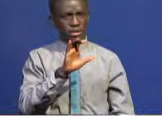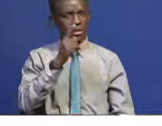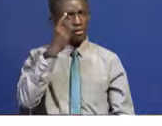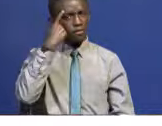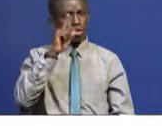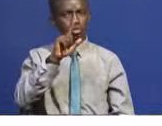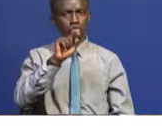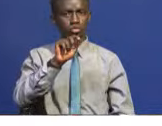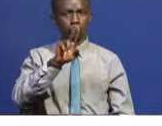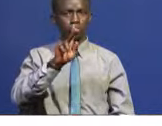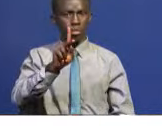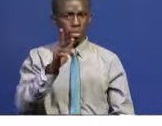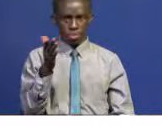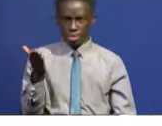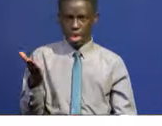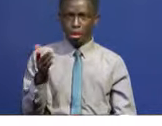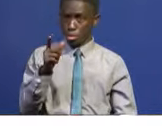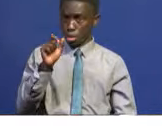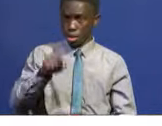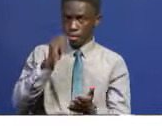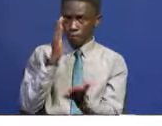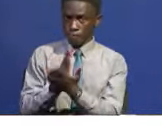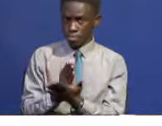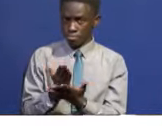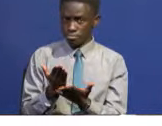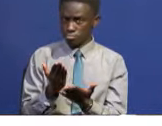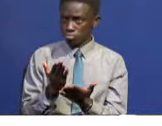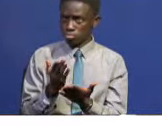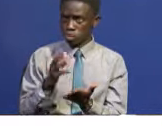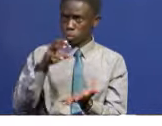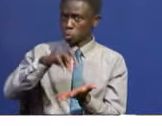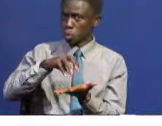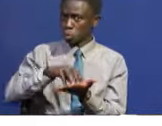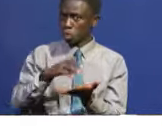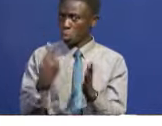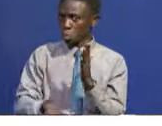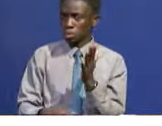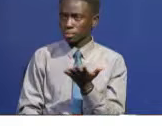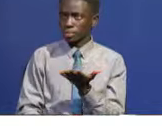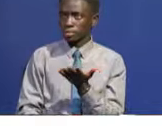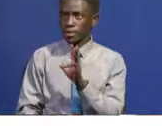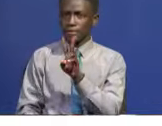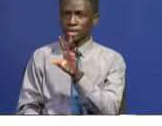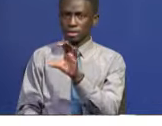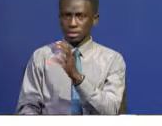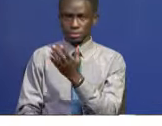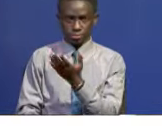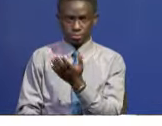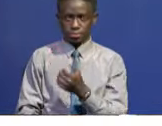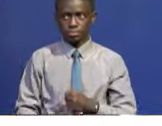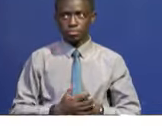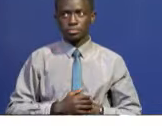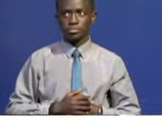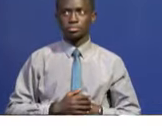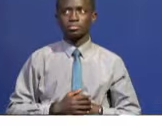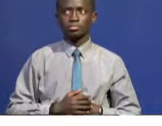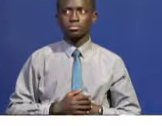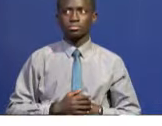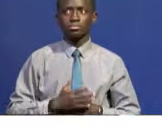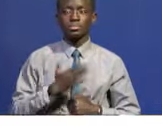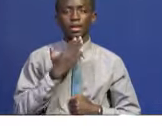here. Can you confirm what the situation is with that piece? Vice Chancellor. Thank you, Your